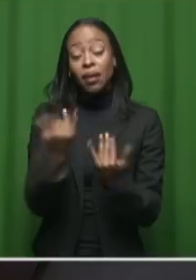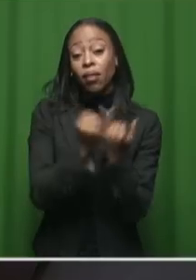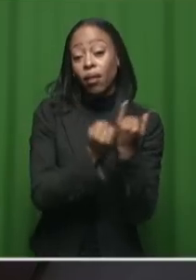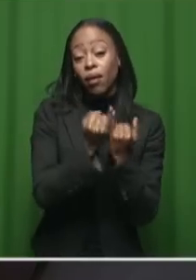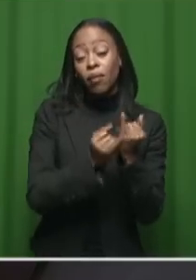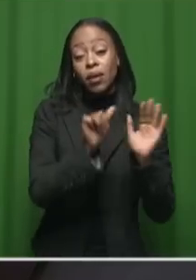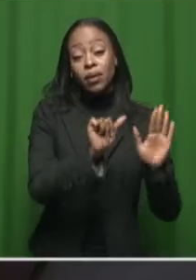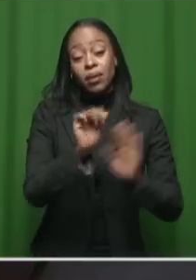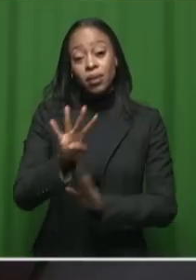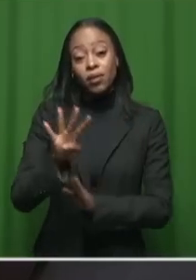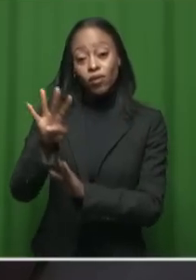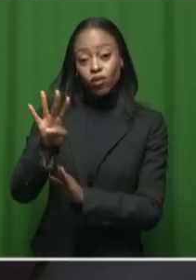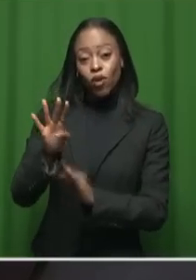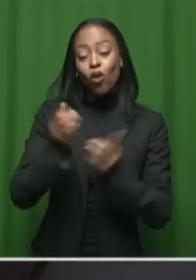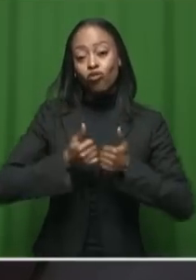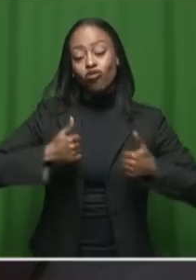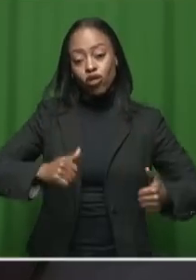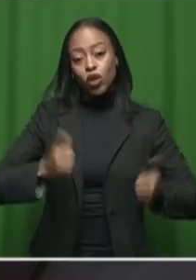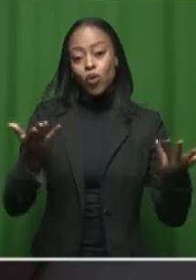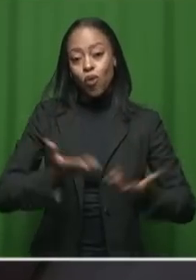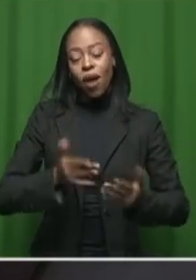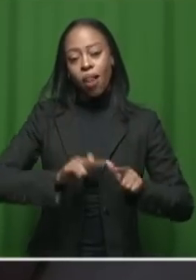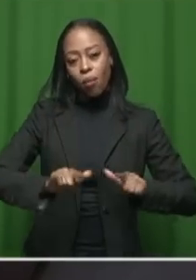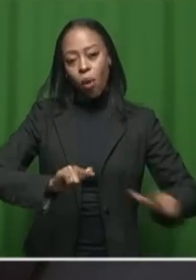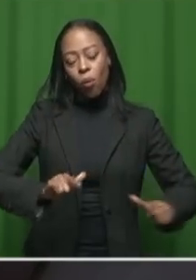64 seats in the Limpopo legislature.